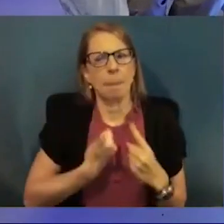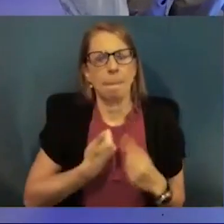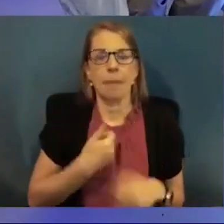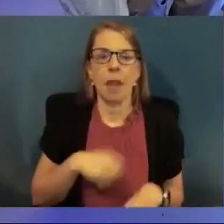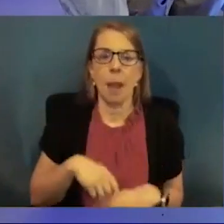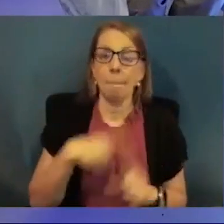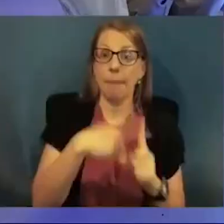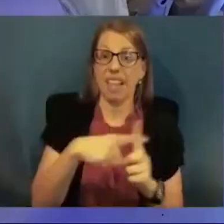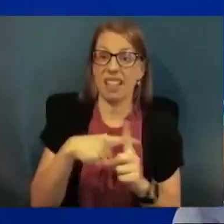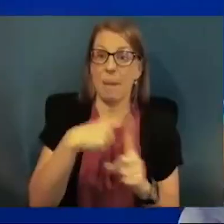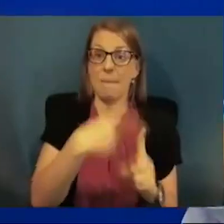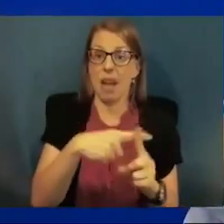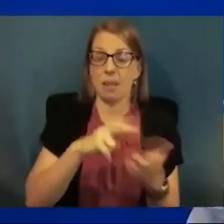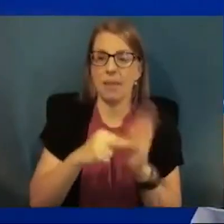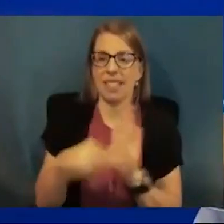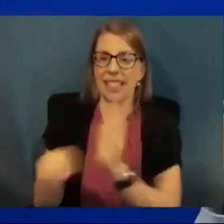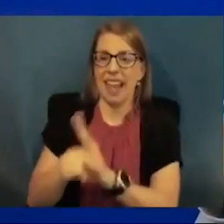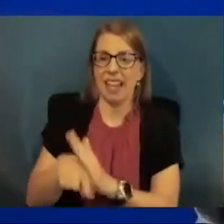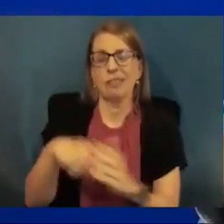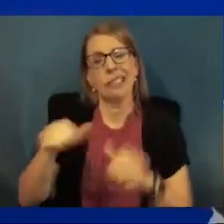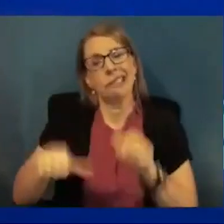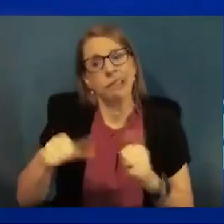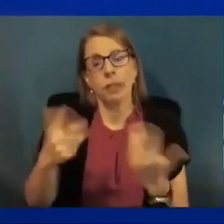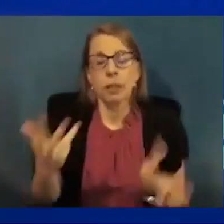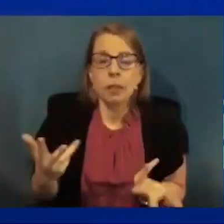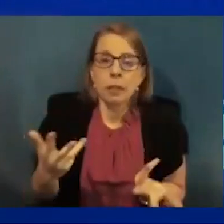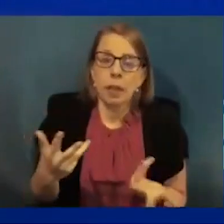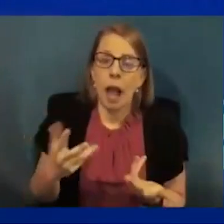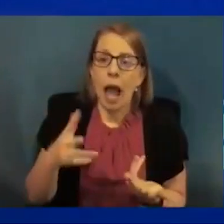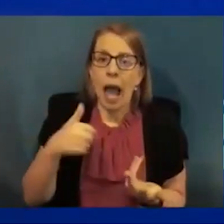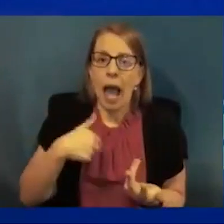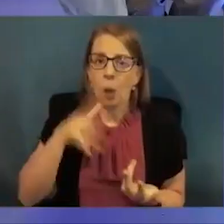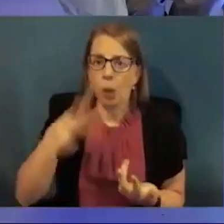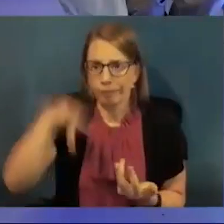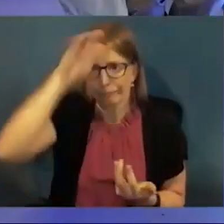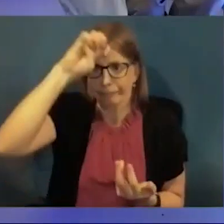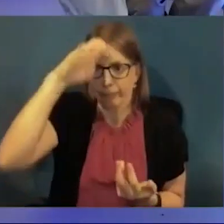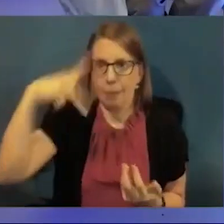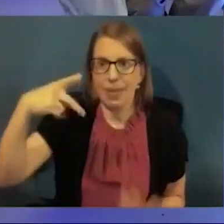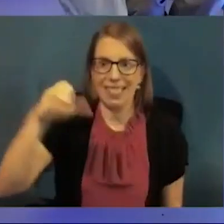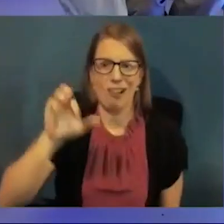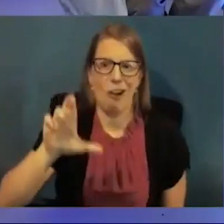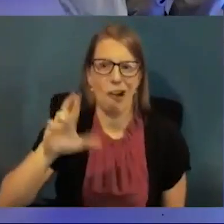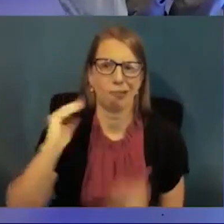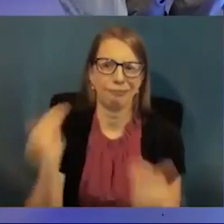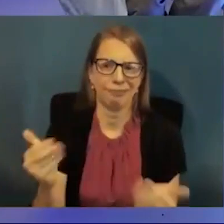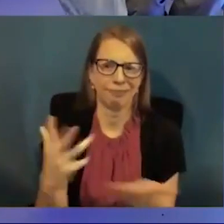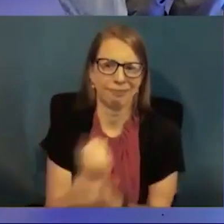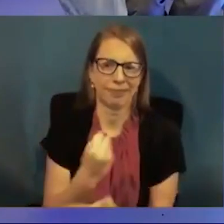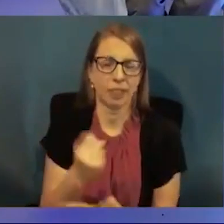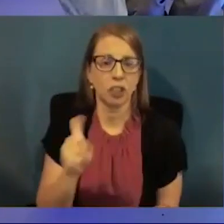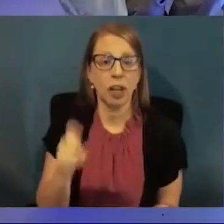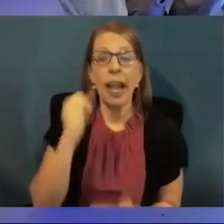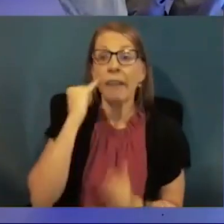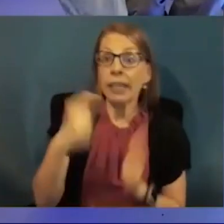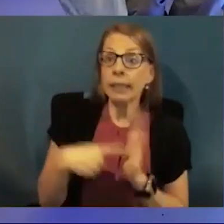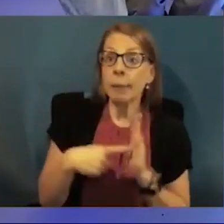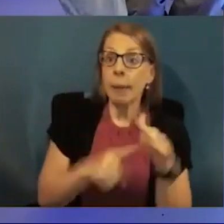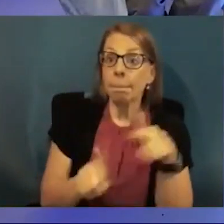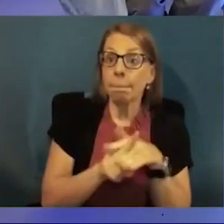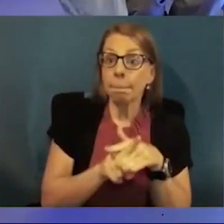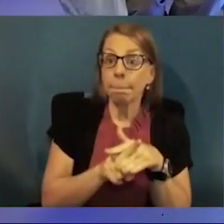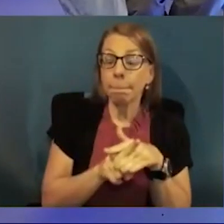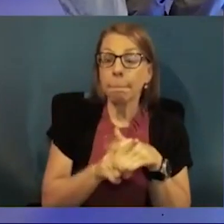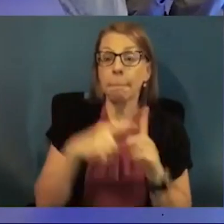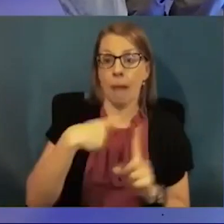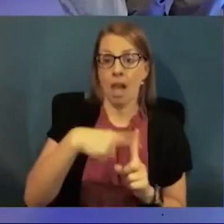negative, you have no idea if you're negative. I would be questioning it from there on out. Then you gotta go get a PCR. I think if you're having symptoms and you're positive, I think